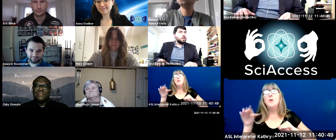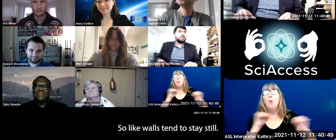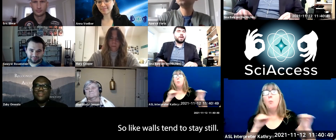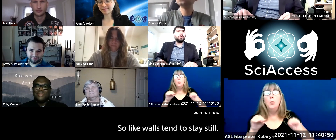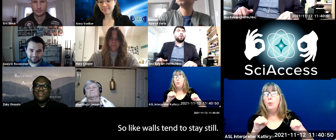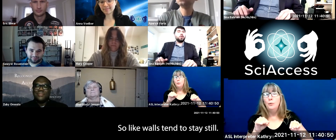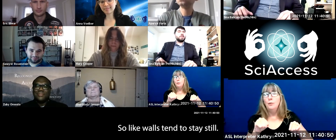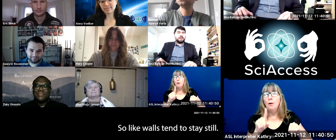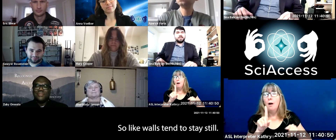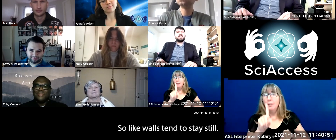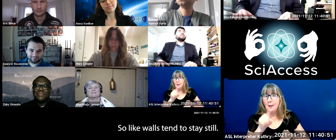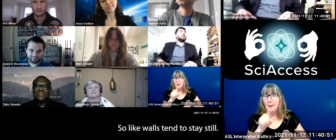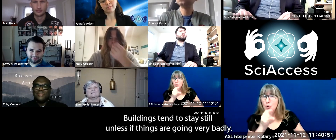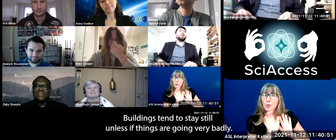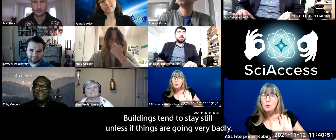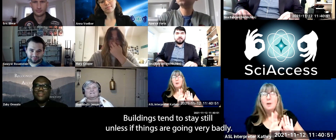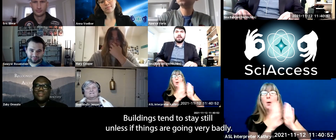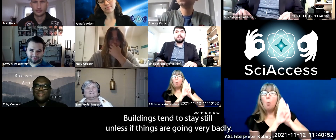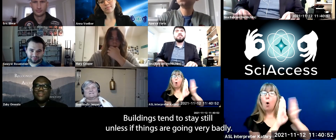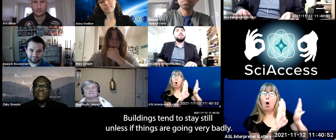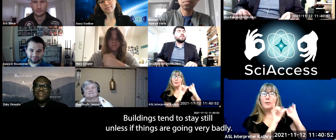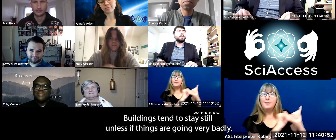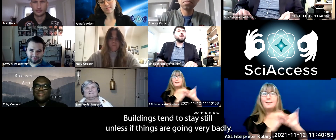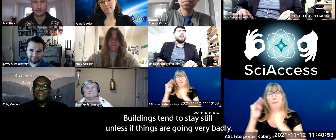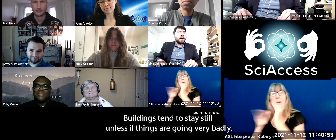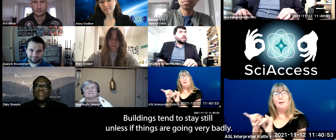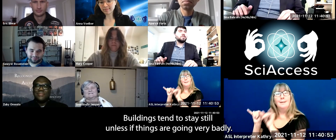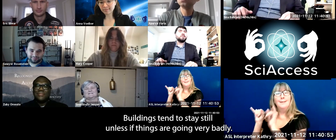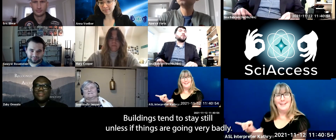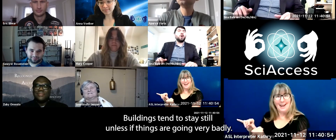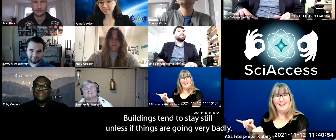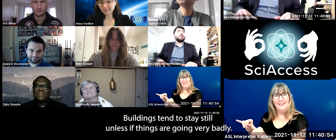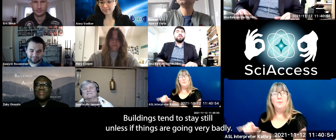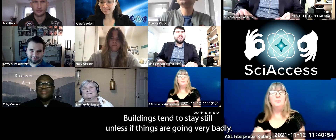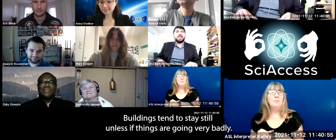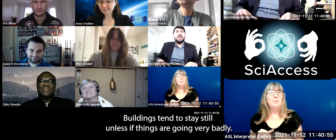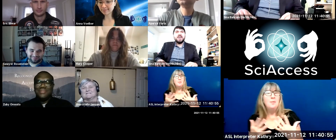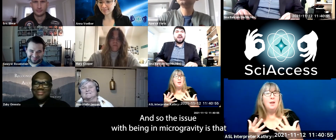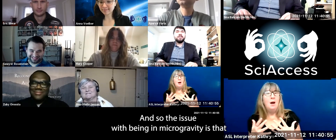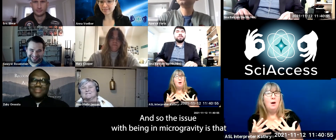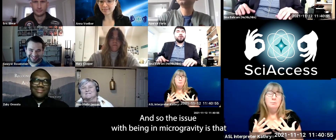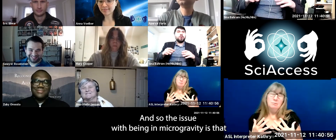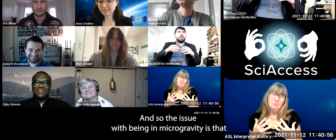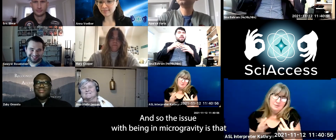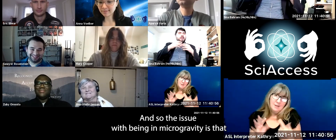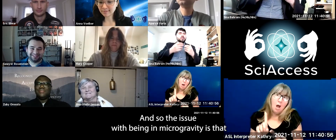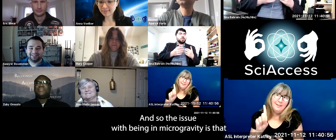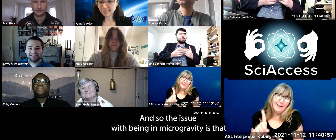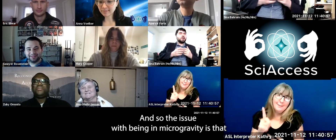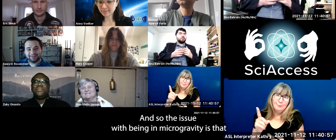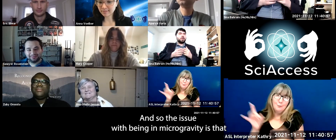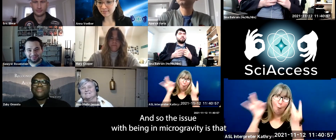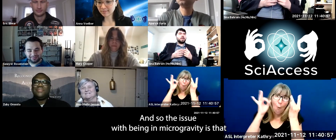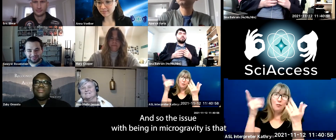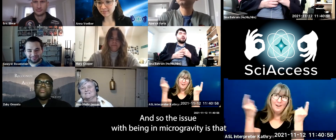right? So like walls tend to stay still, buildings tend to stay still, unless if things are going very badly. And so the